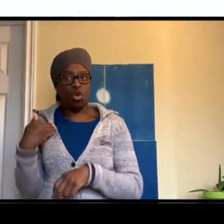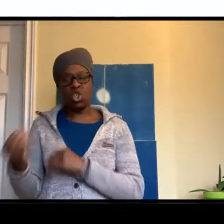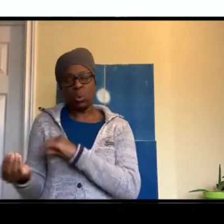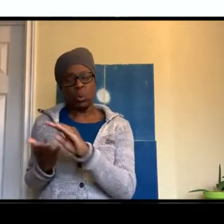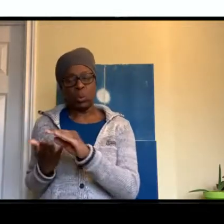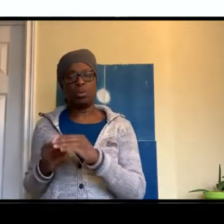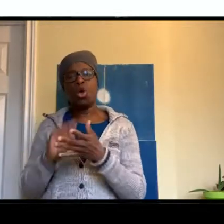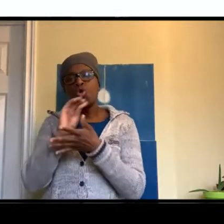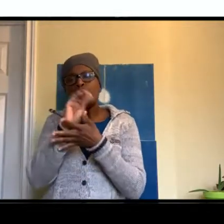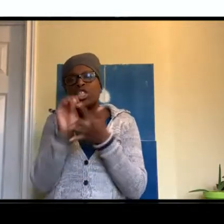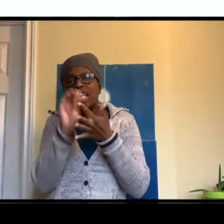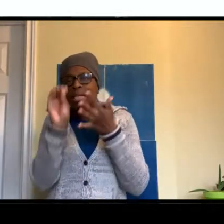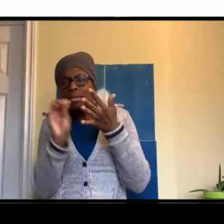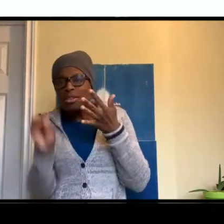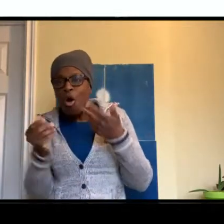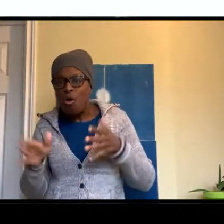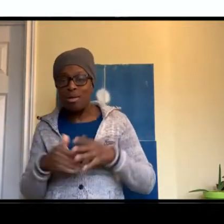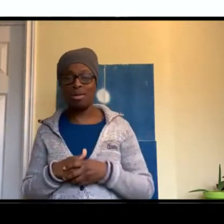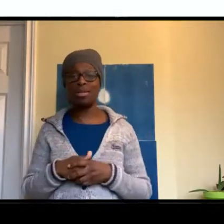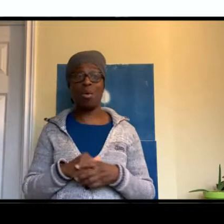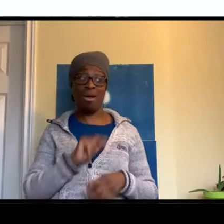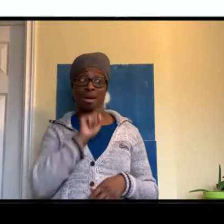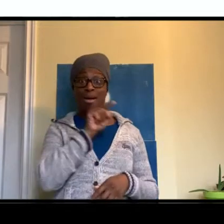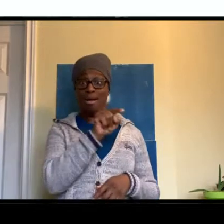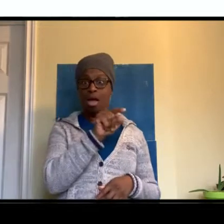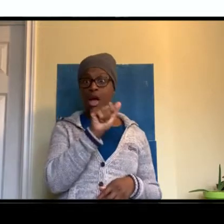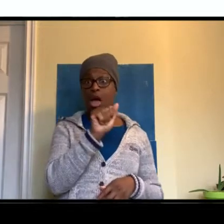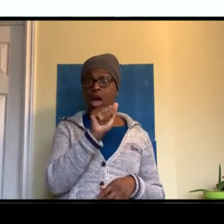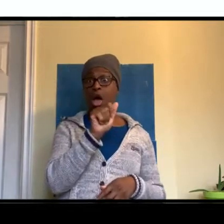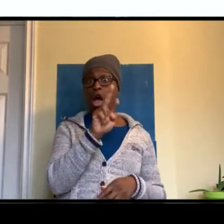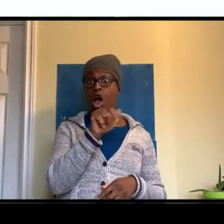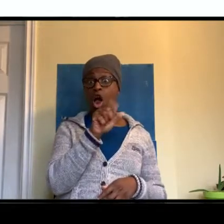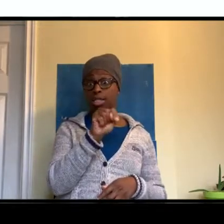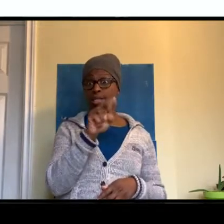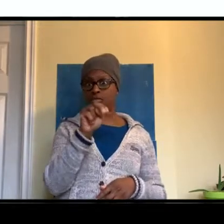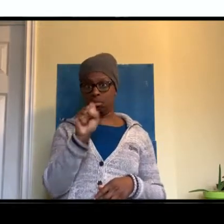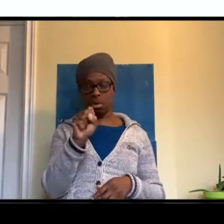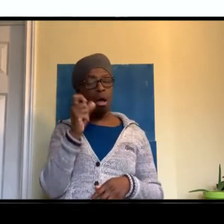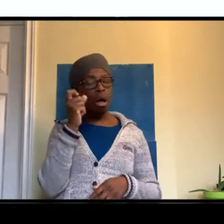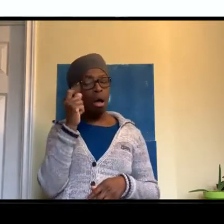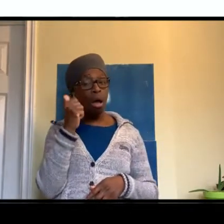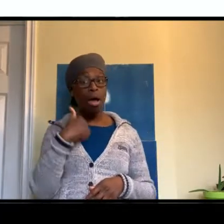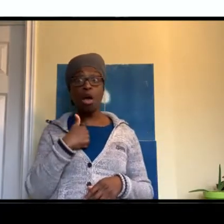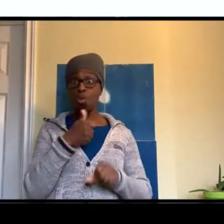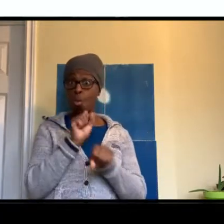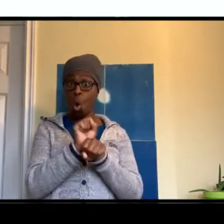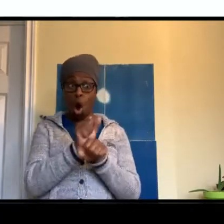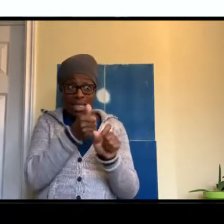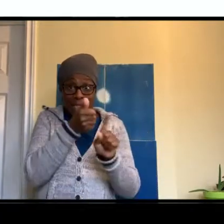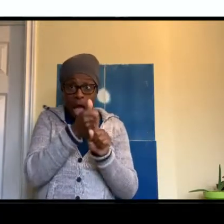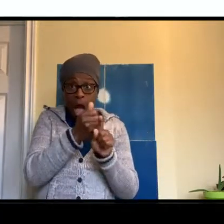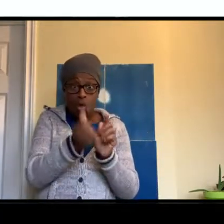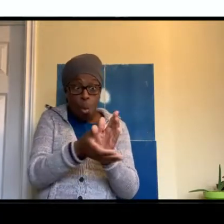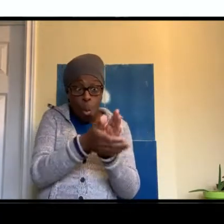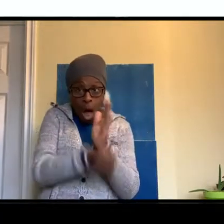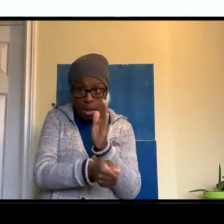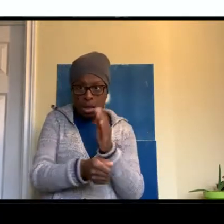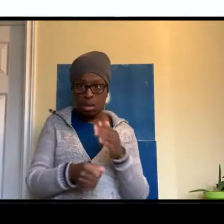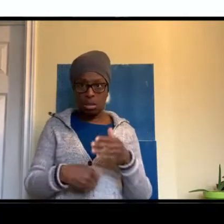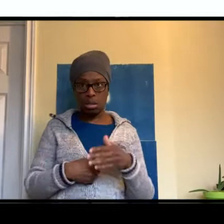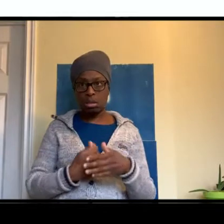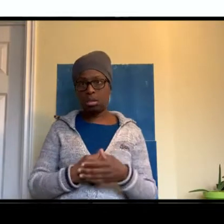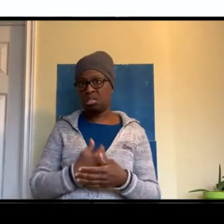of the work as evidenced by the support material is out of 5. That's 50% out of this whole